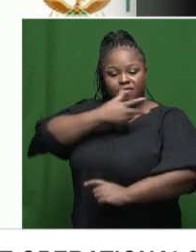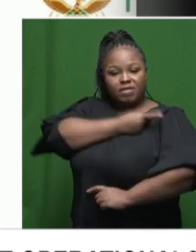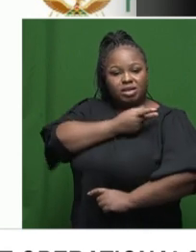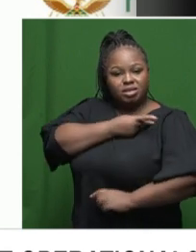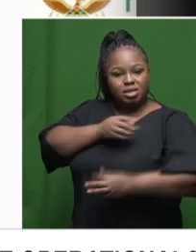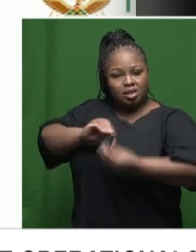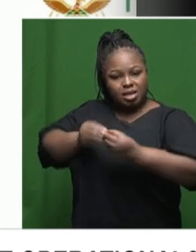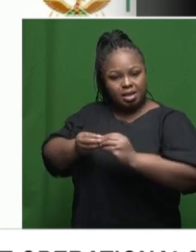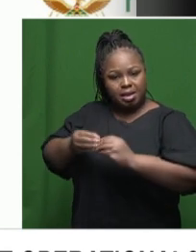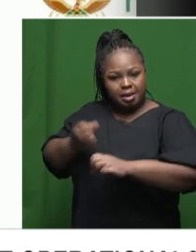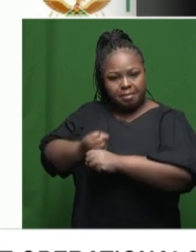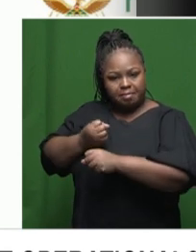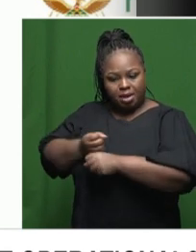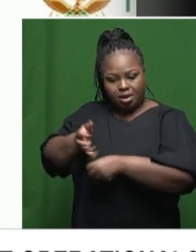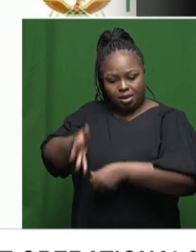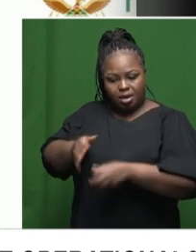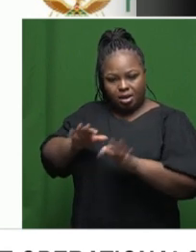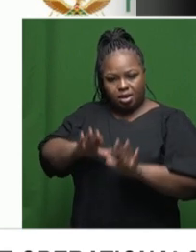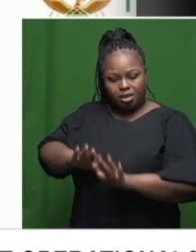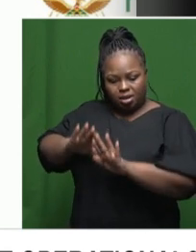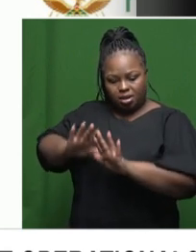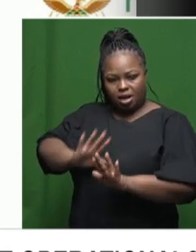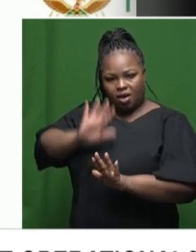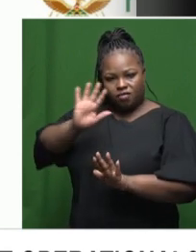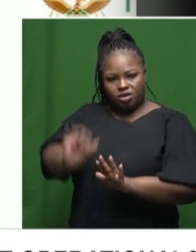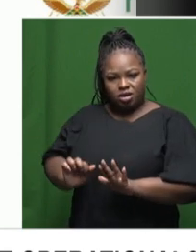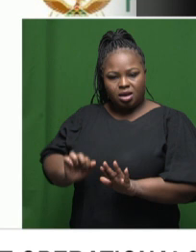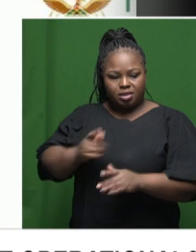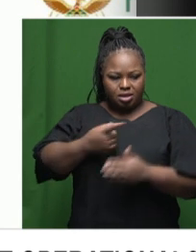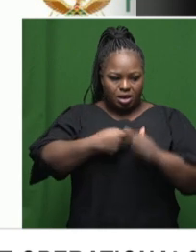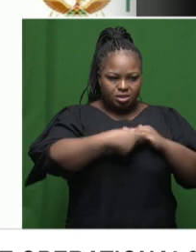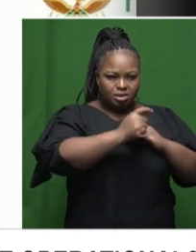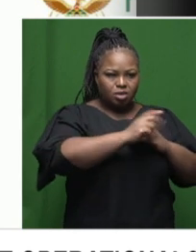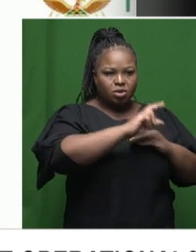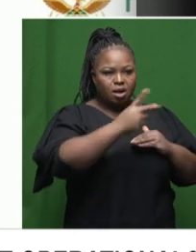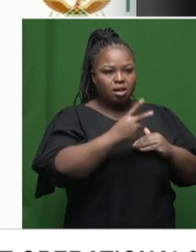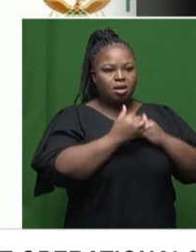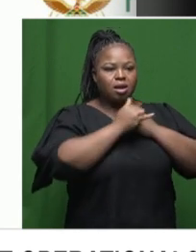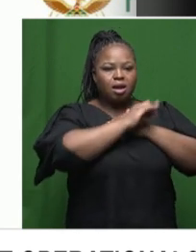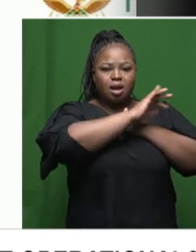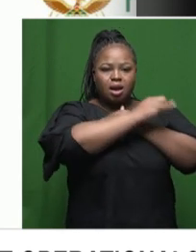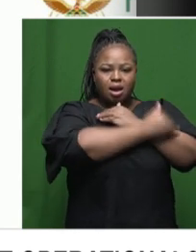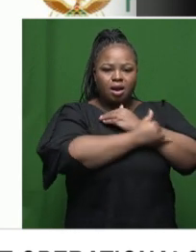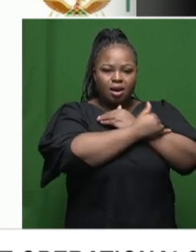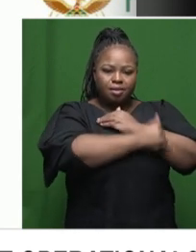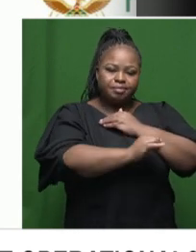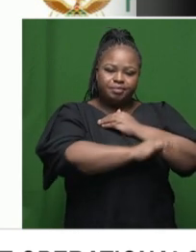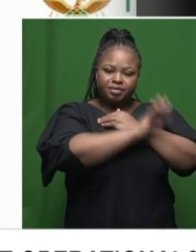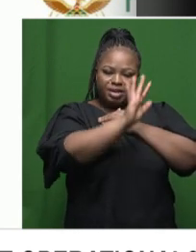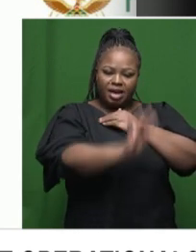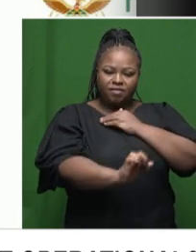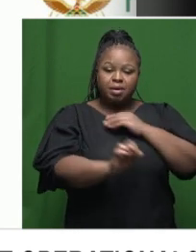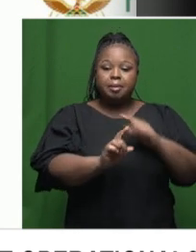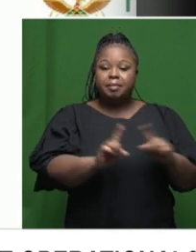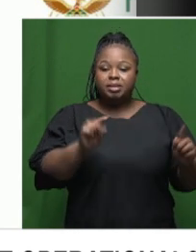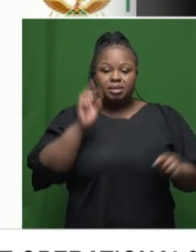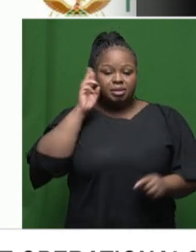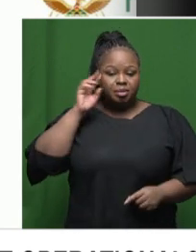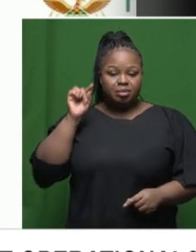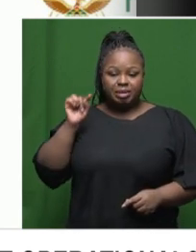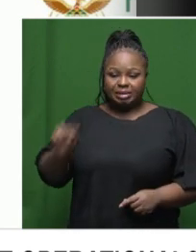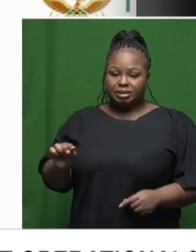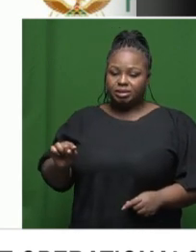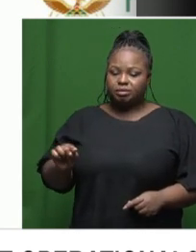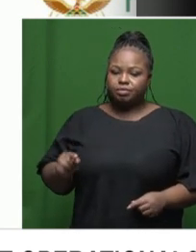produced on the continent, they are used within the continent. But we also remember that this vaccine plant is not